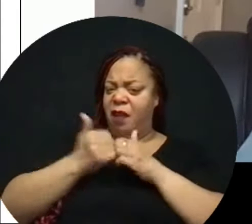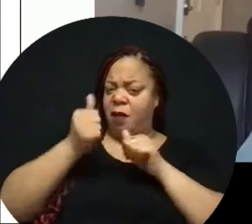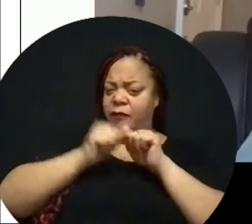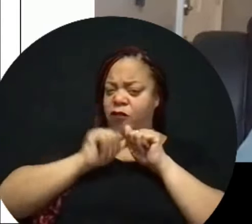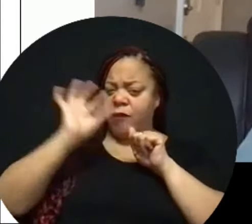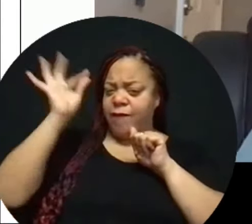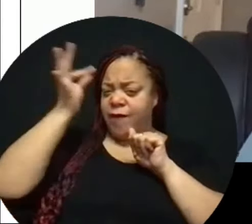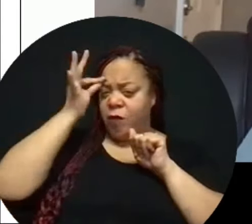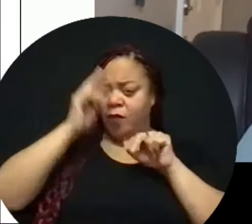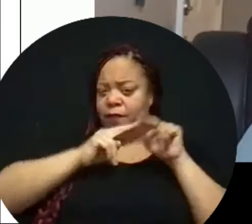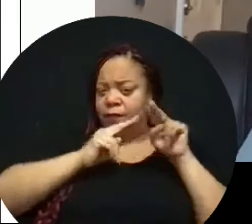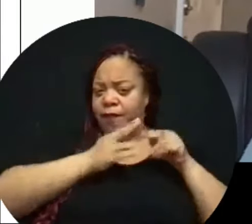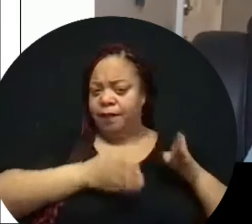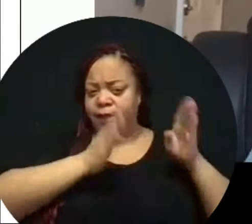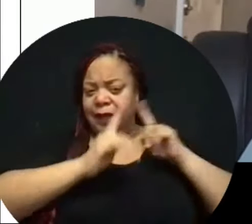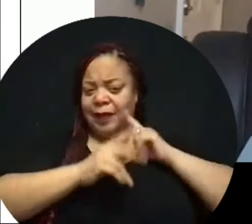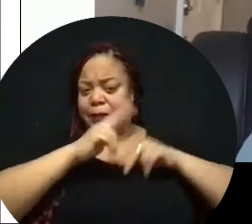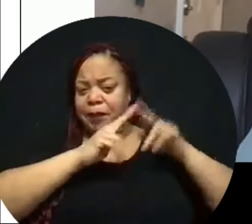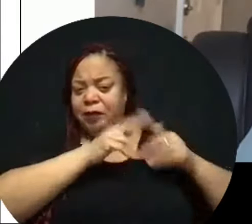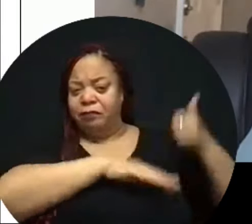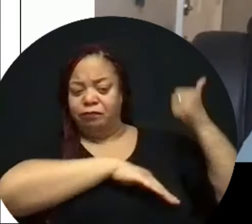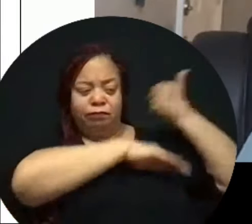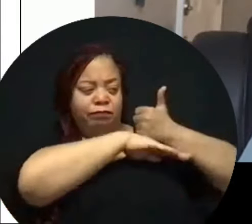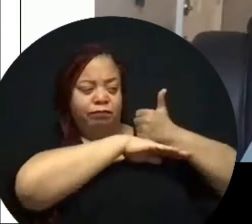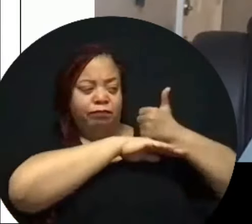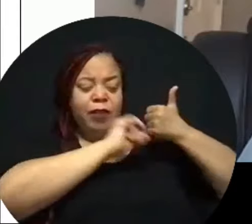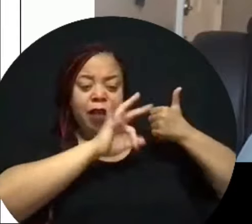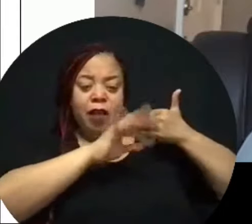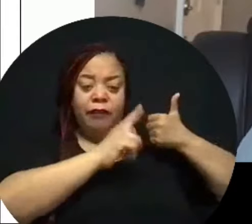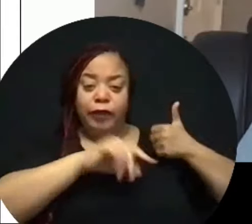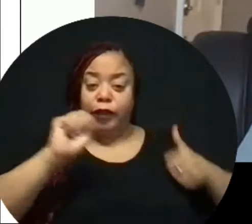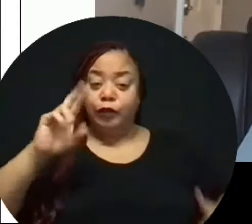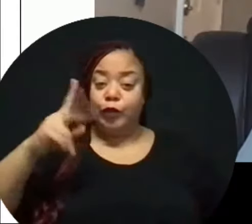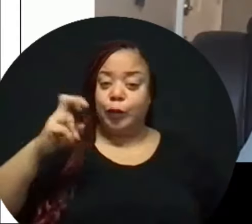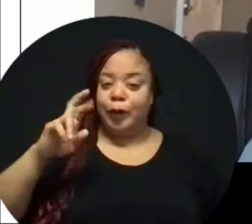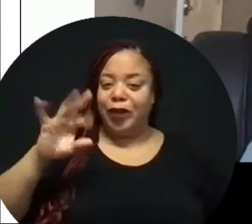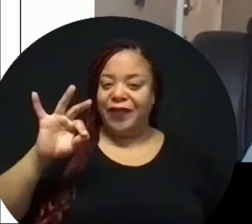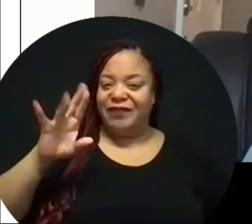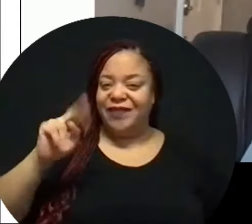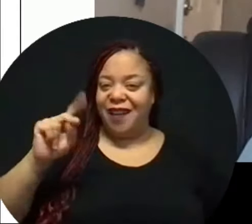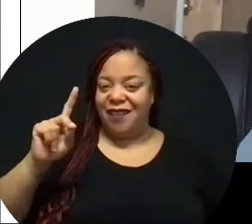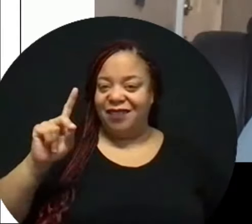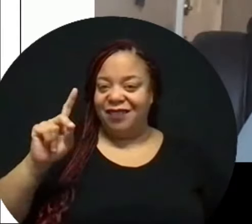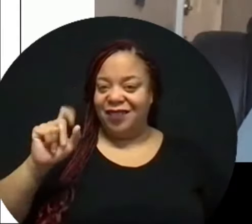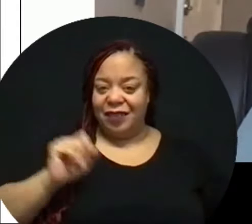a national sacrificial site almost when they are building these prisons,